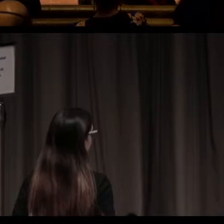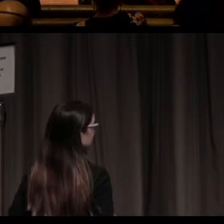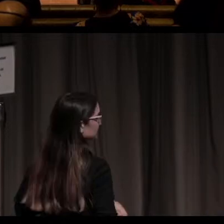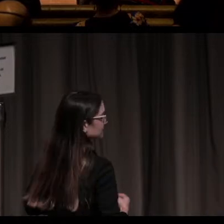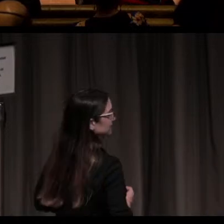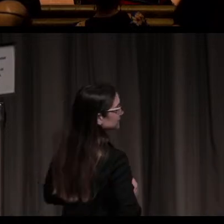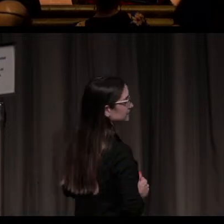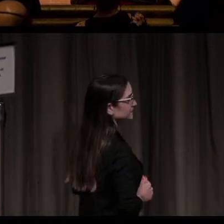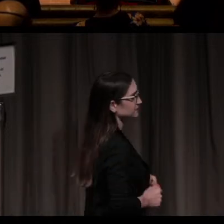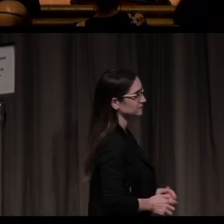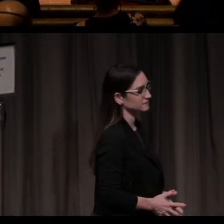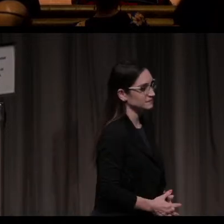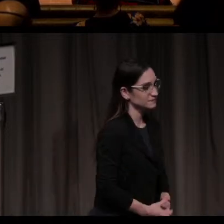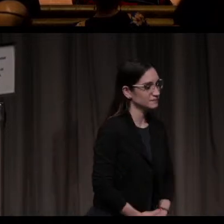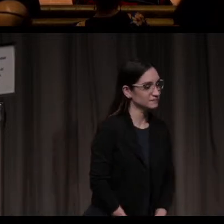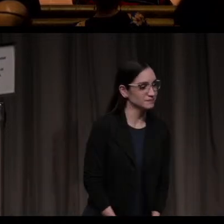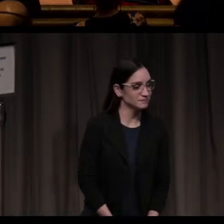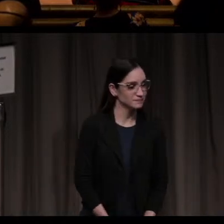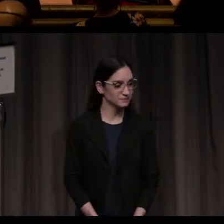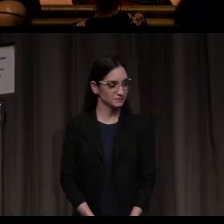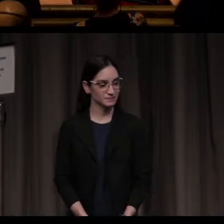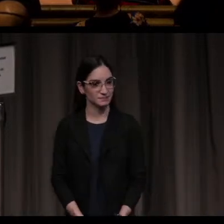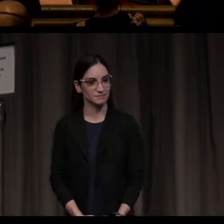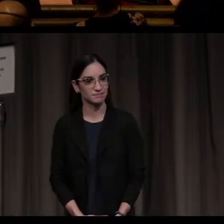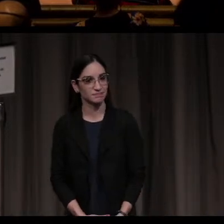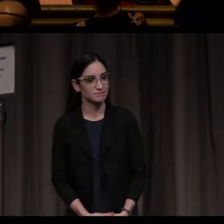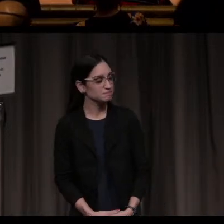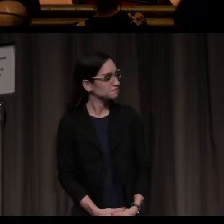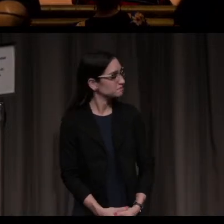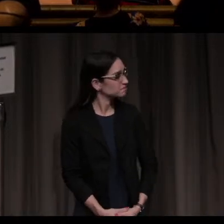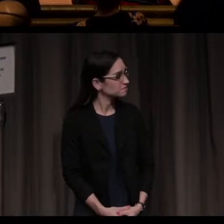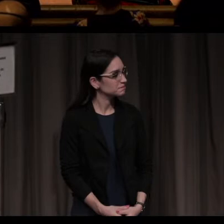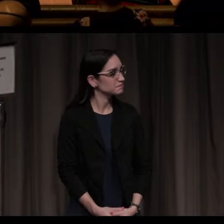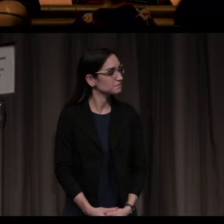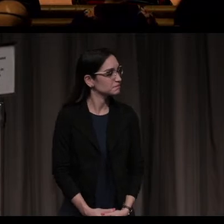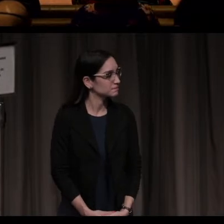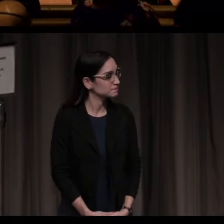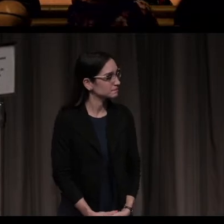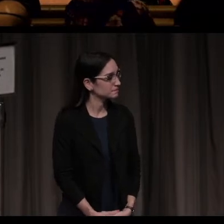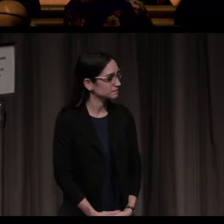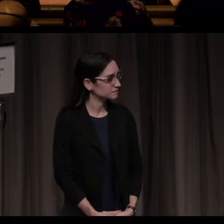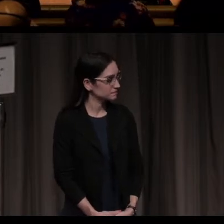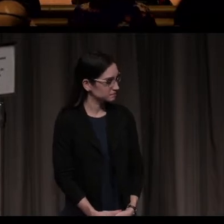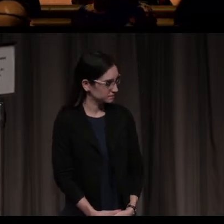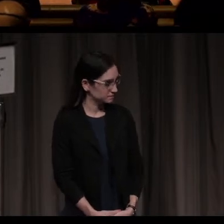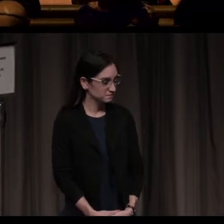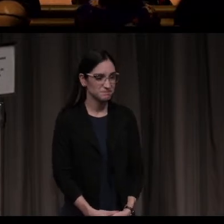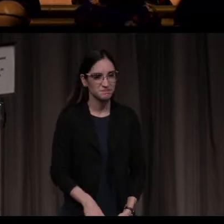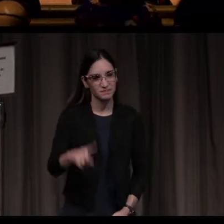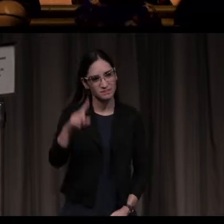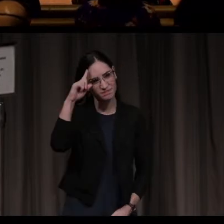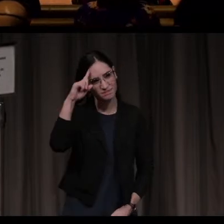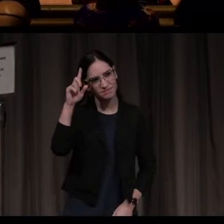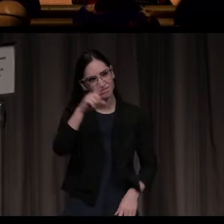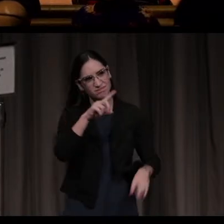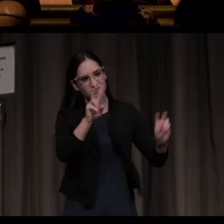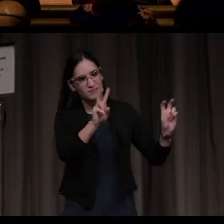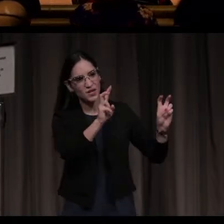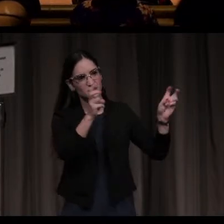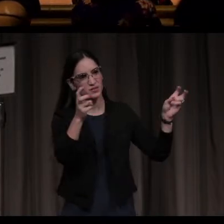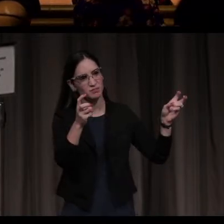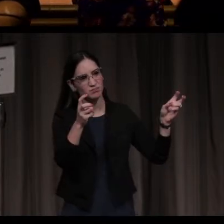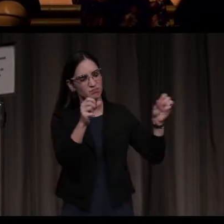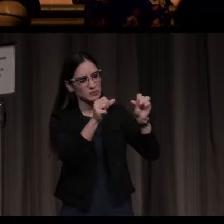every time we hear about geometric abstraction, like Felipe said, you think about European artists, Latin